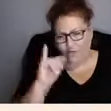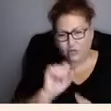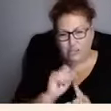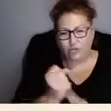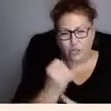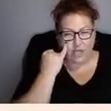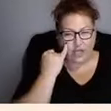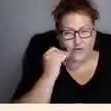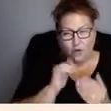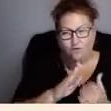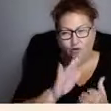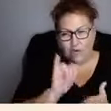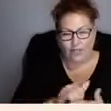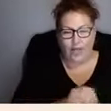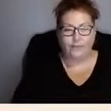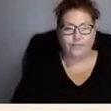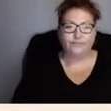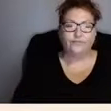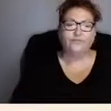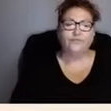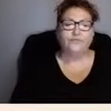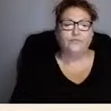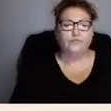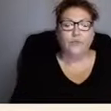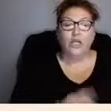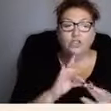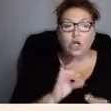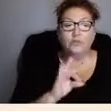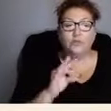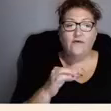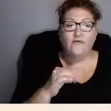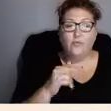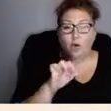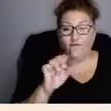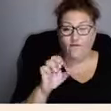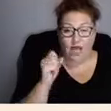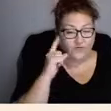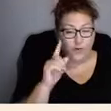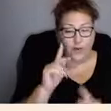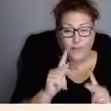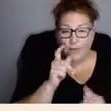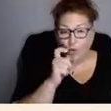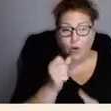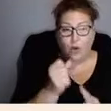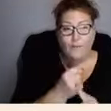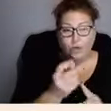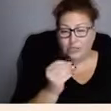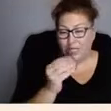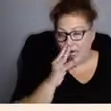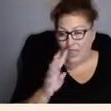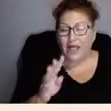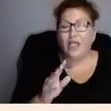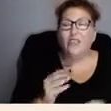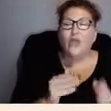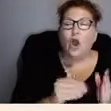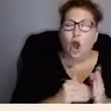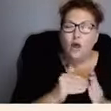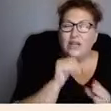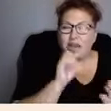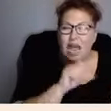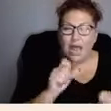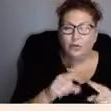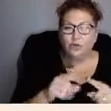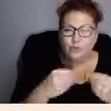with them. In terms of profile of caregivers who abuse and neglect, they're often unable to provide care due to lack of